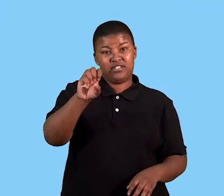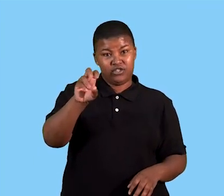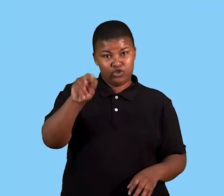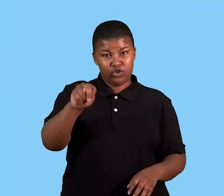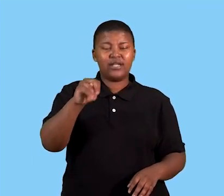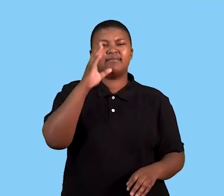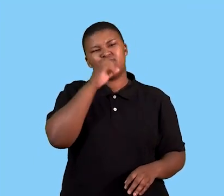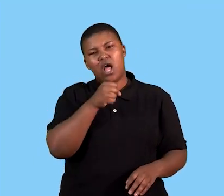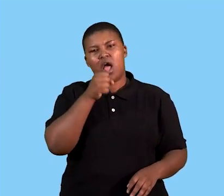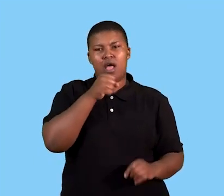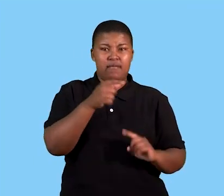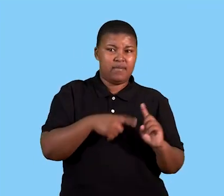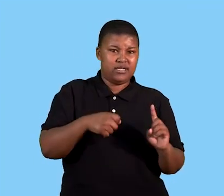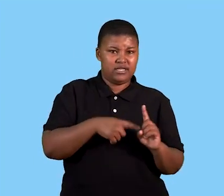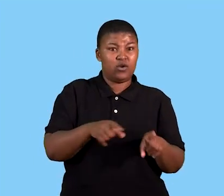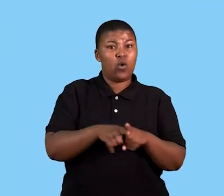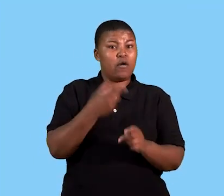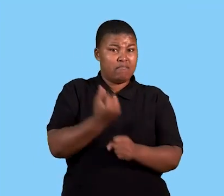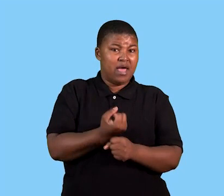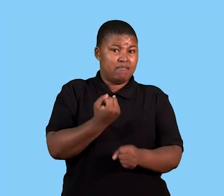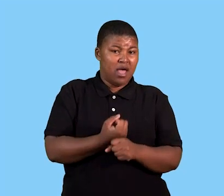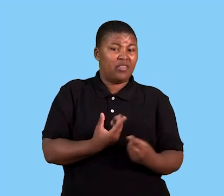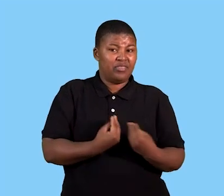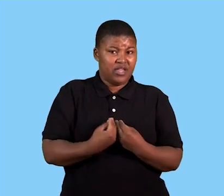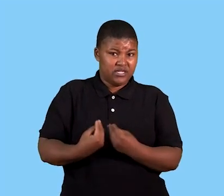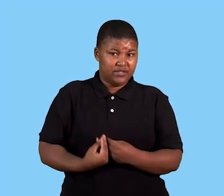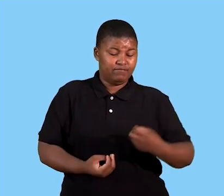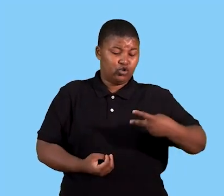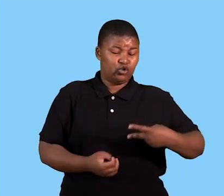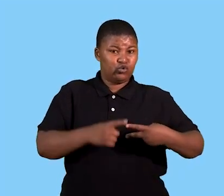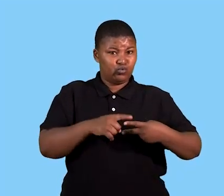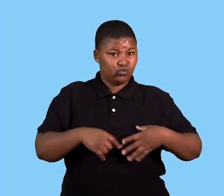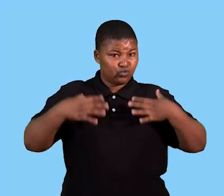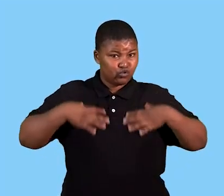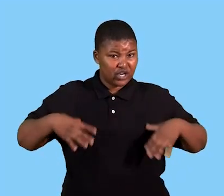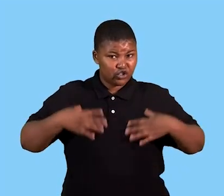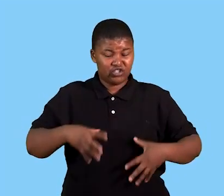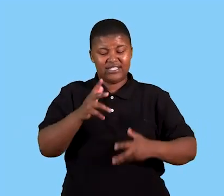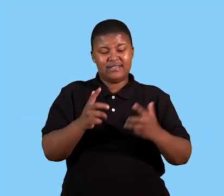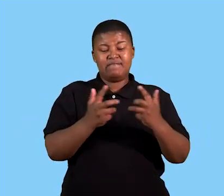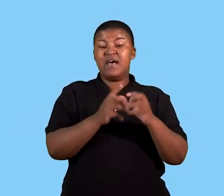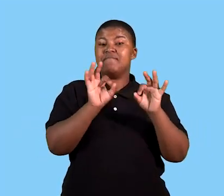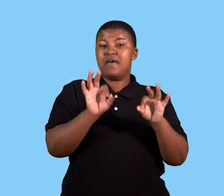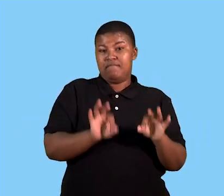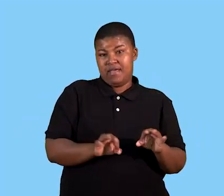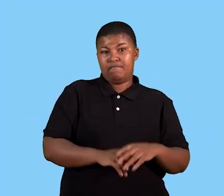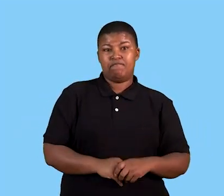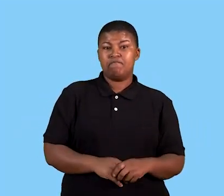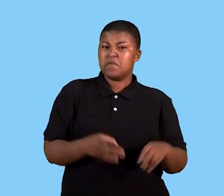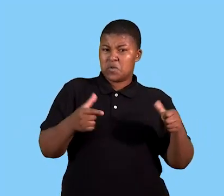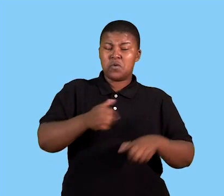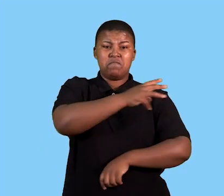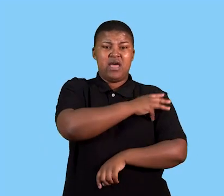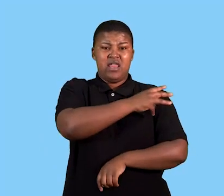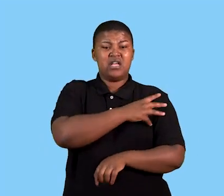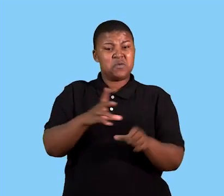an instrument maker. He is a small business owner. His 2 employees have to dress according to the required dress code.